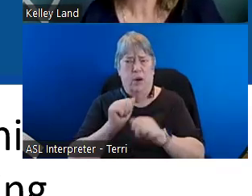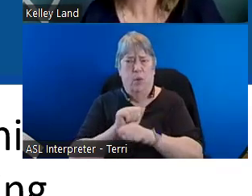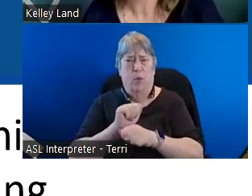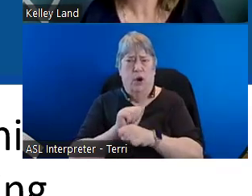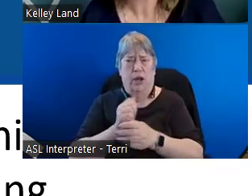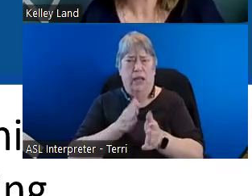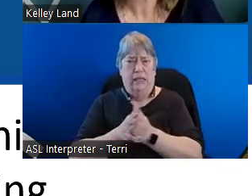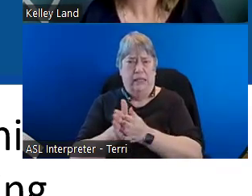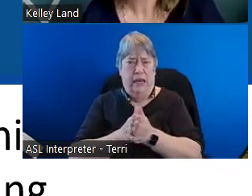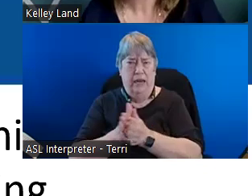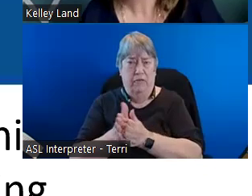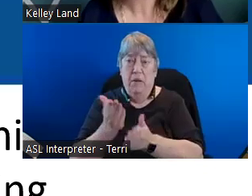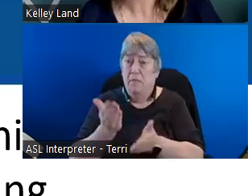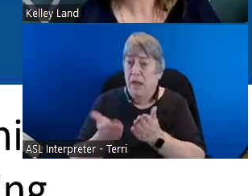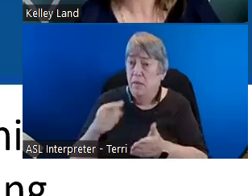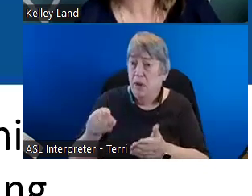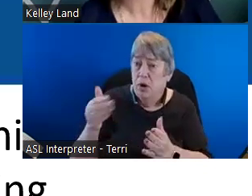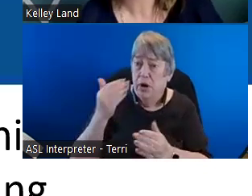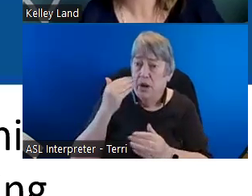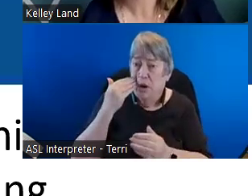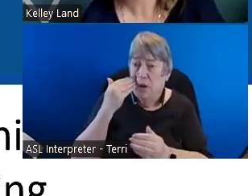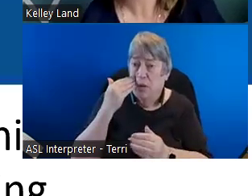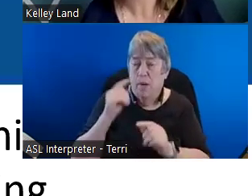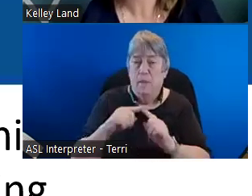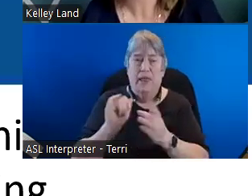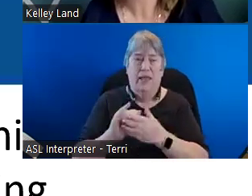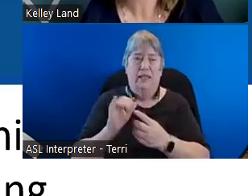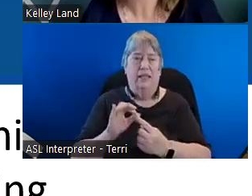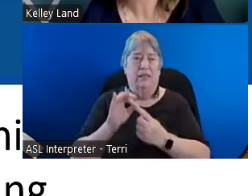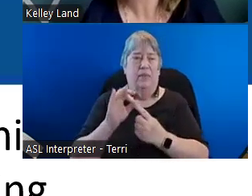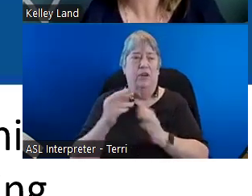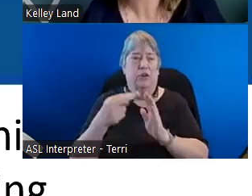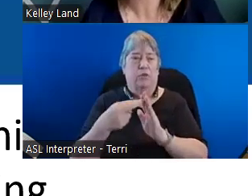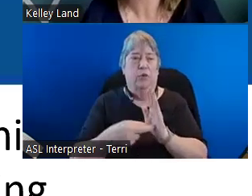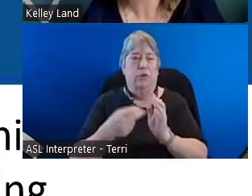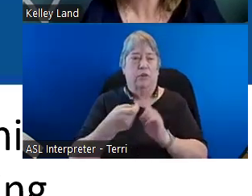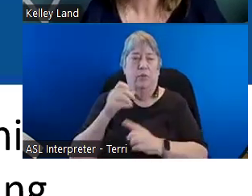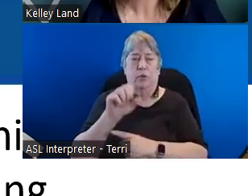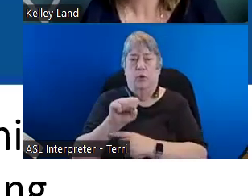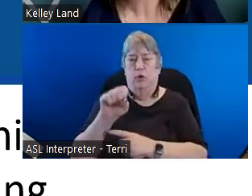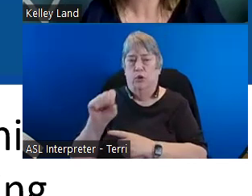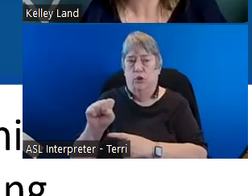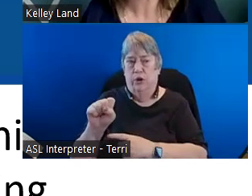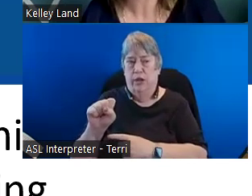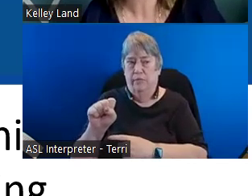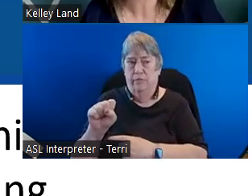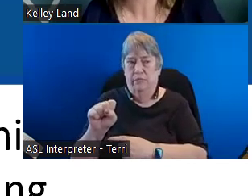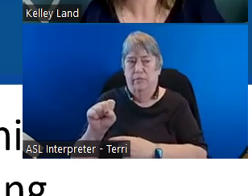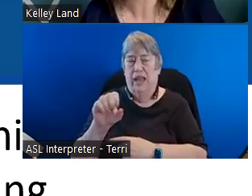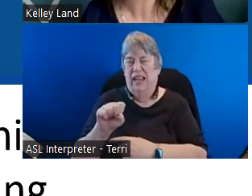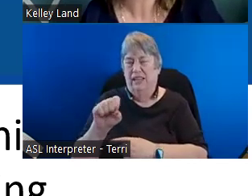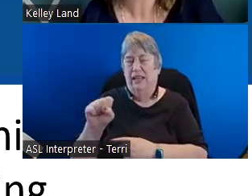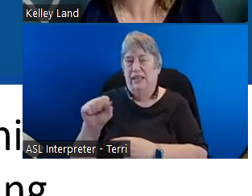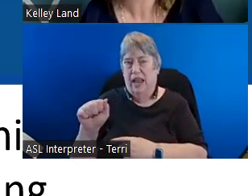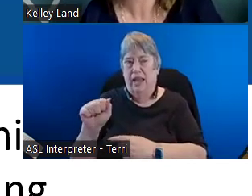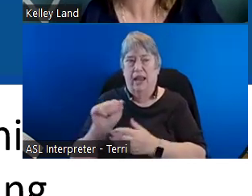know what they are, but just in case, work incentives are special rules from the Social Security Administration that will make it easier for people